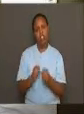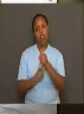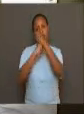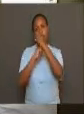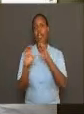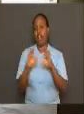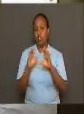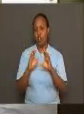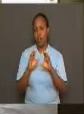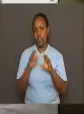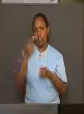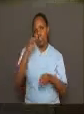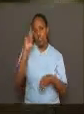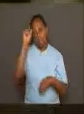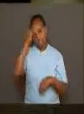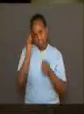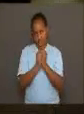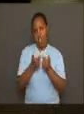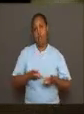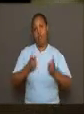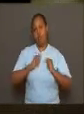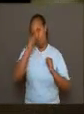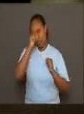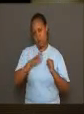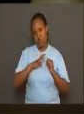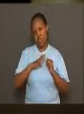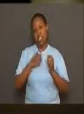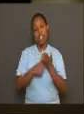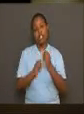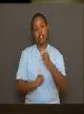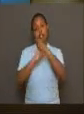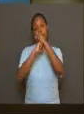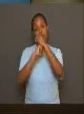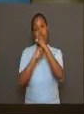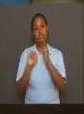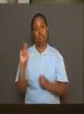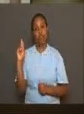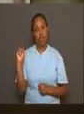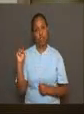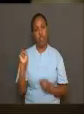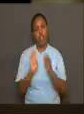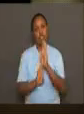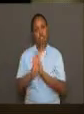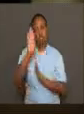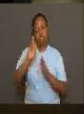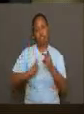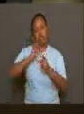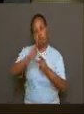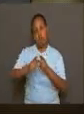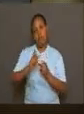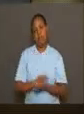with HIV/AIDS. This support comes from the UN Development